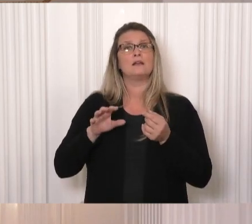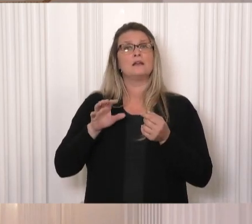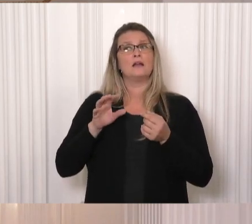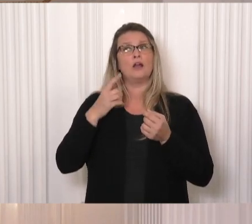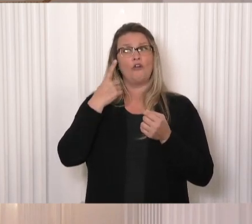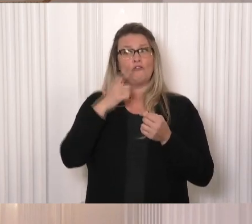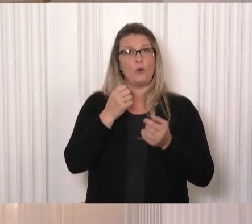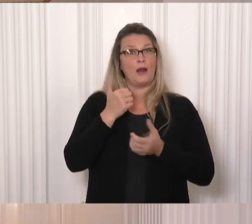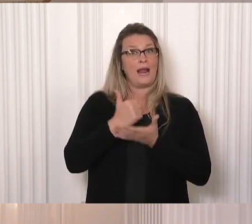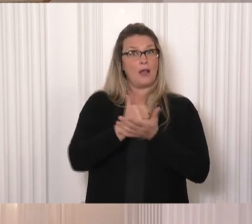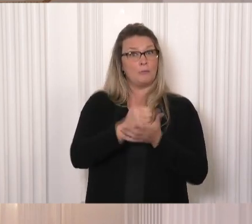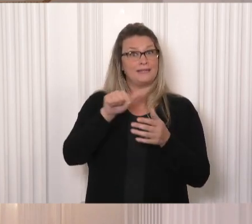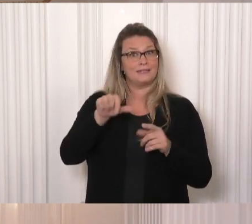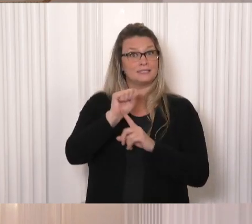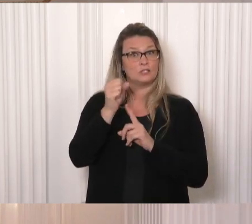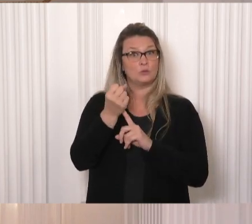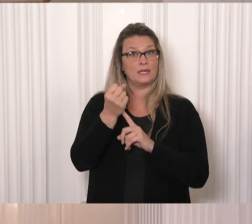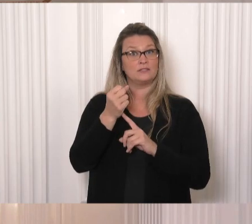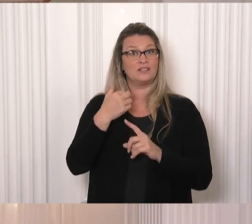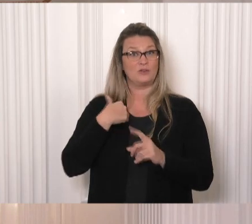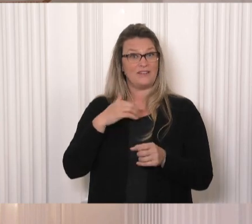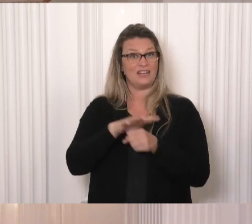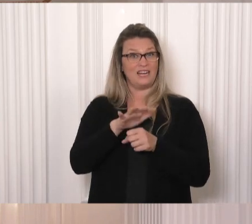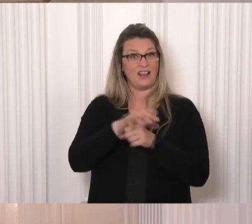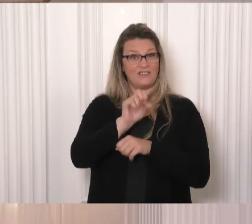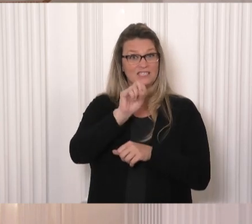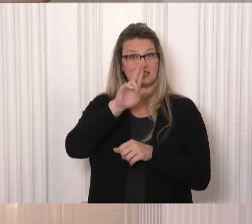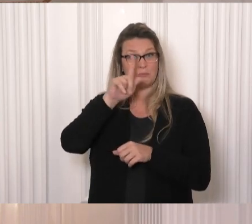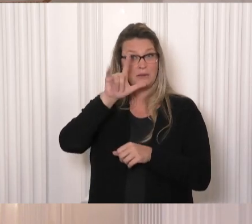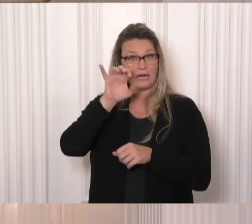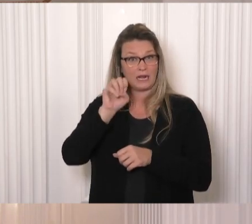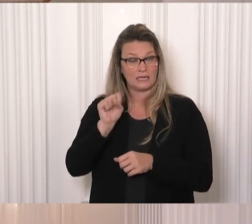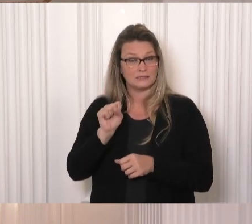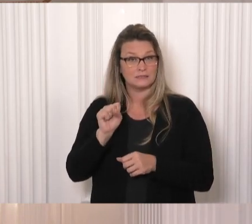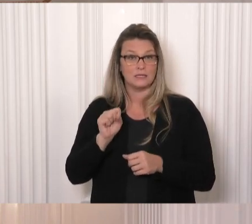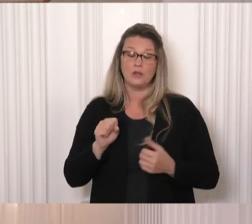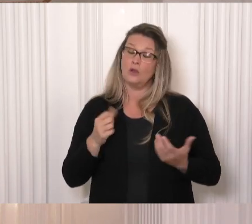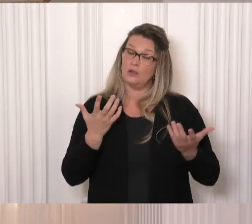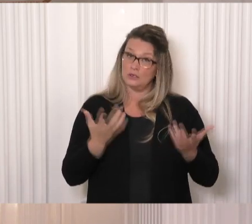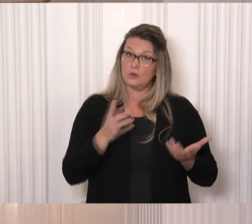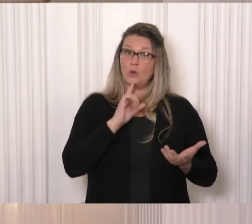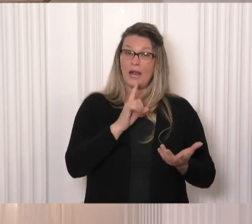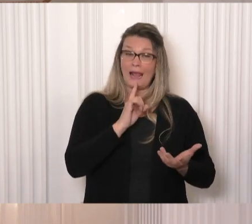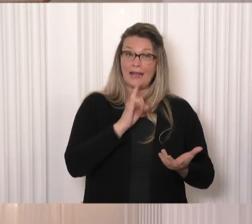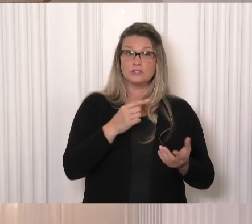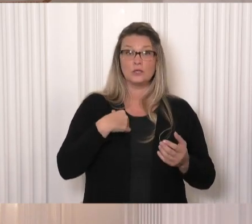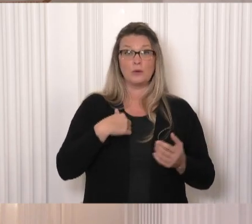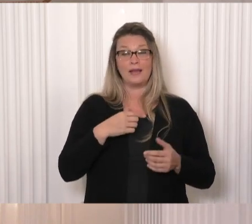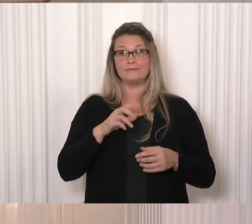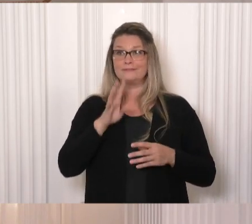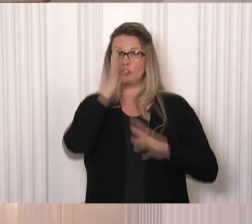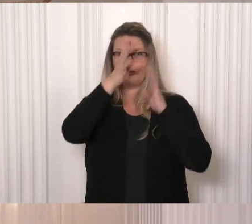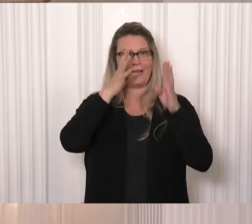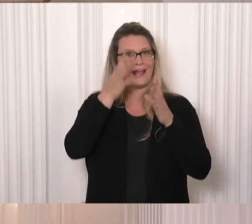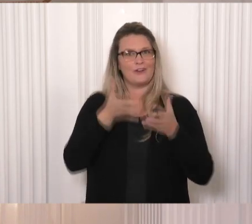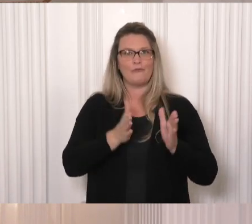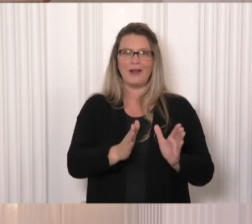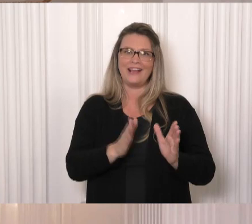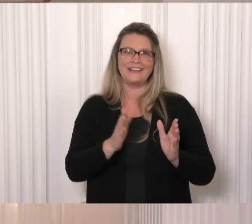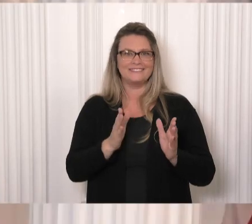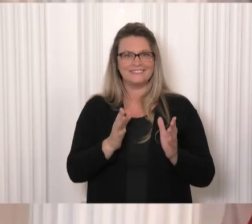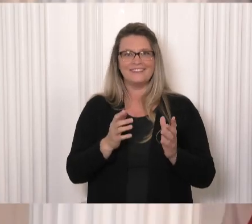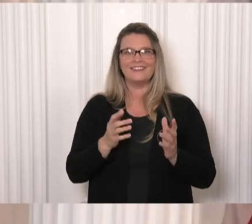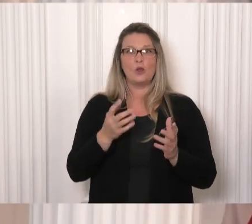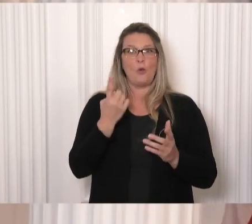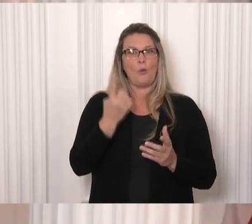medical essential personnel? Well, actually, it's using them in interesting, creative ways. We're doing the same thing we're asking other people to do. So one of the